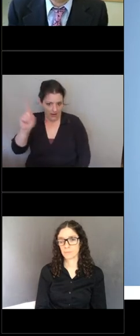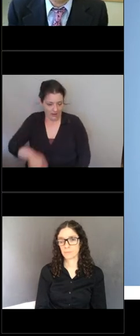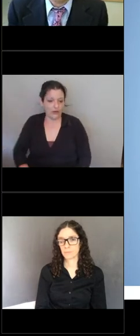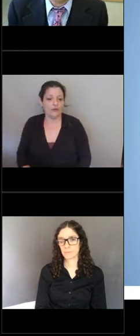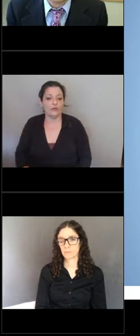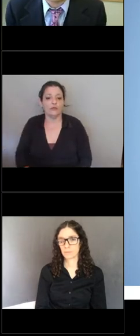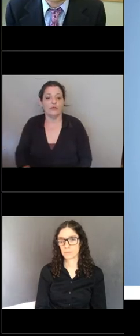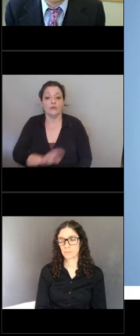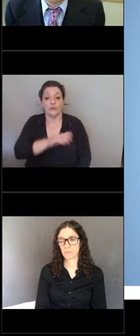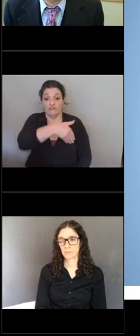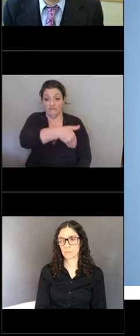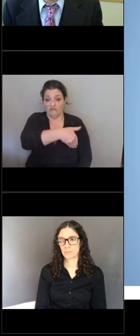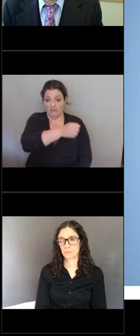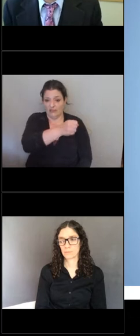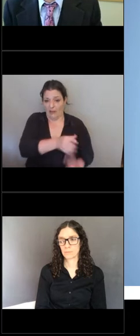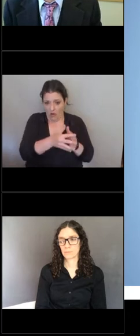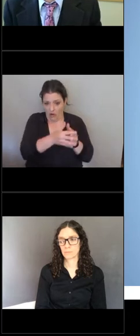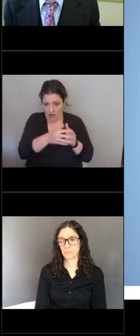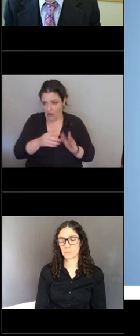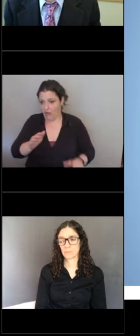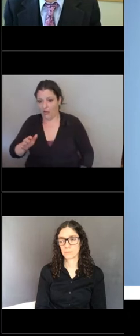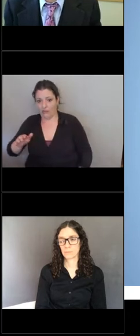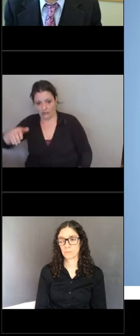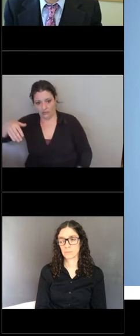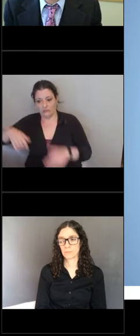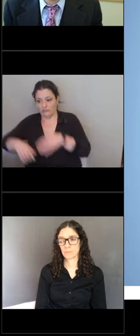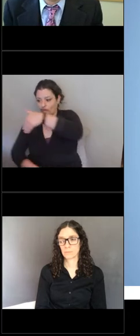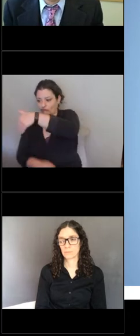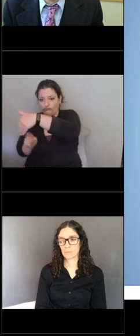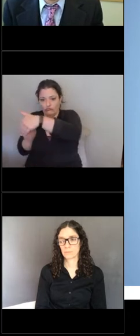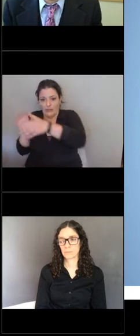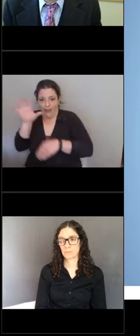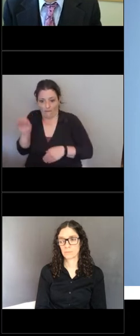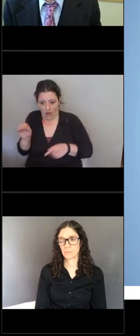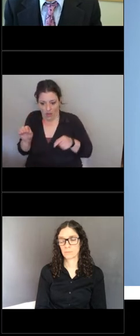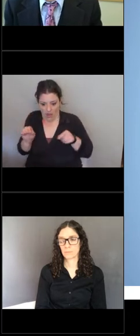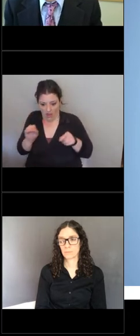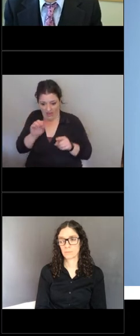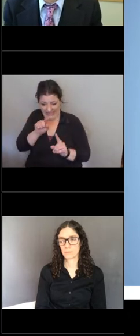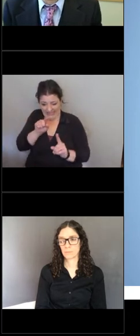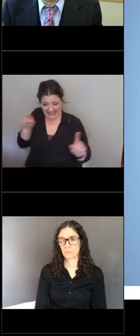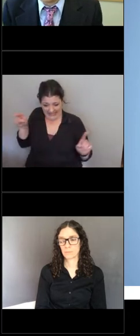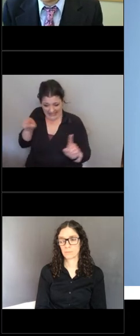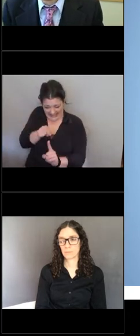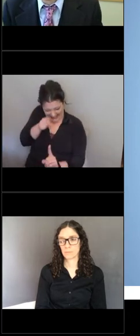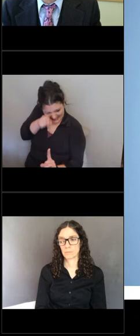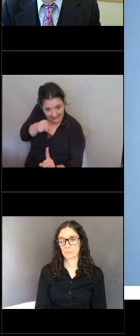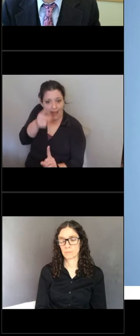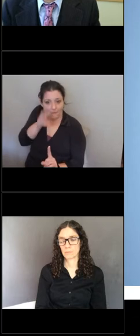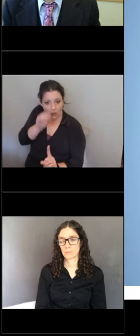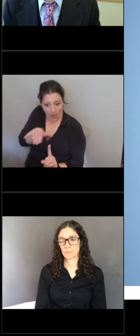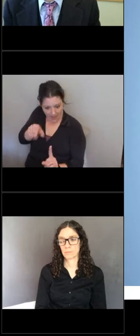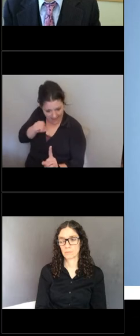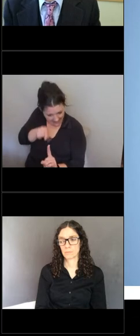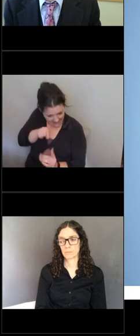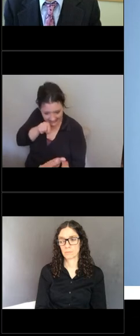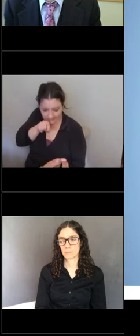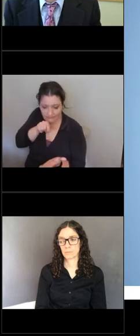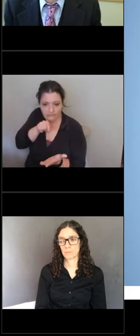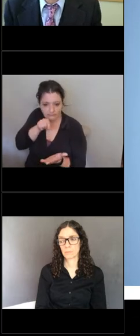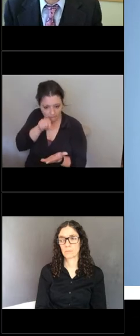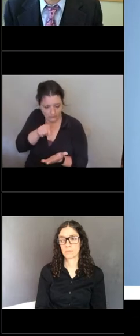America and Africa, and whose name is Ascension Island. So Ascension Island's origin story is about as